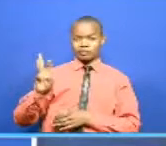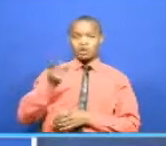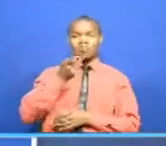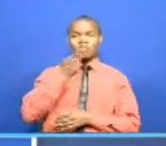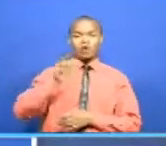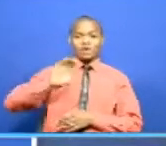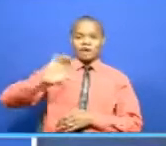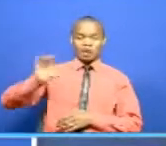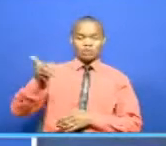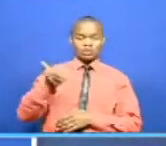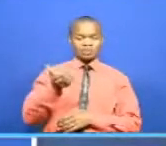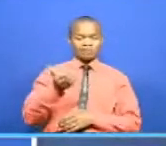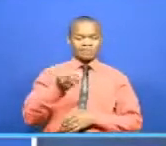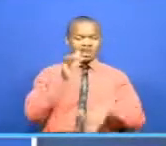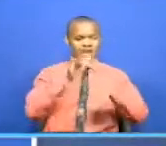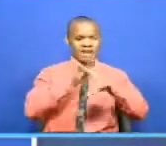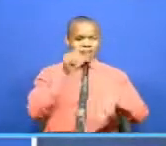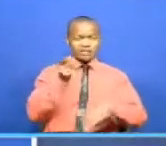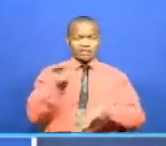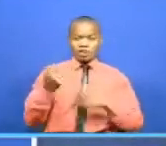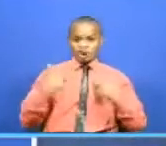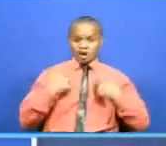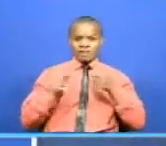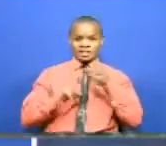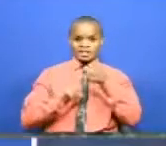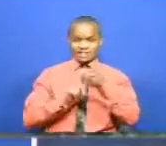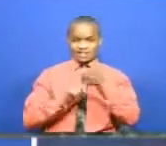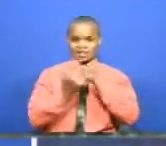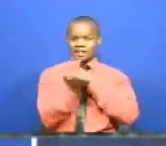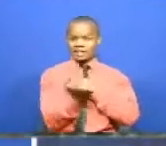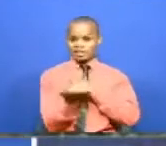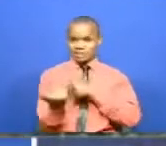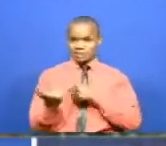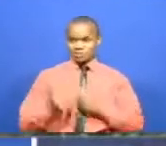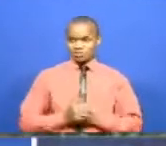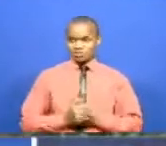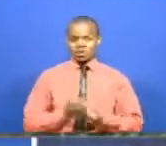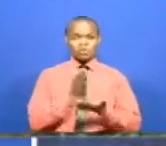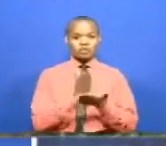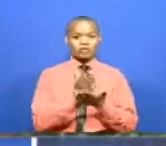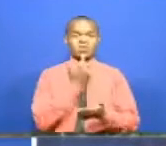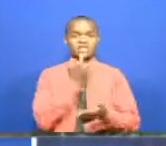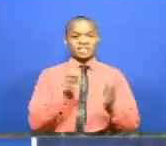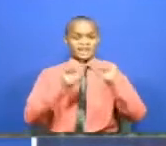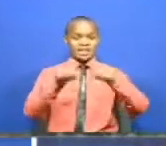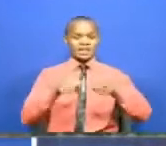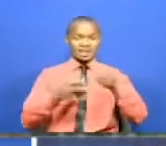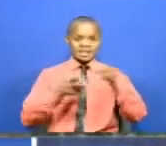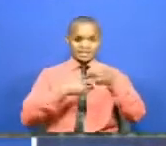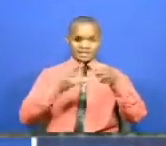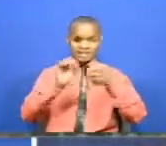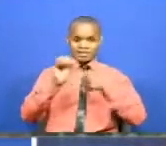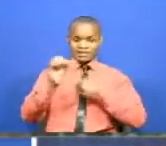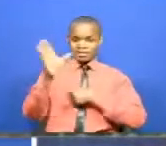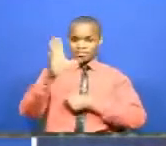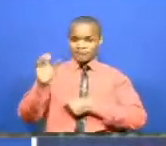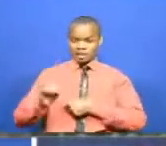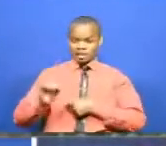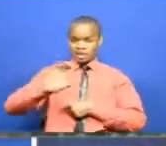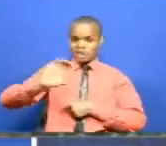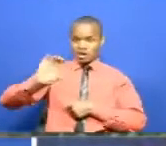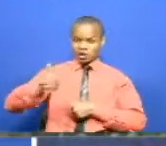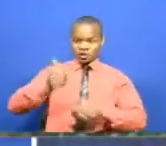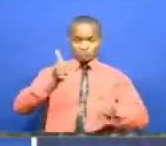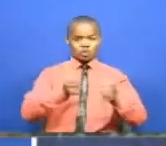affected with 6 cases each, respectively. I can confidently say that about 70% of the counties have met